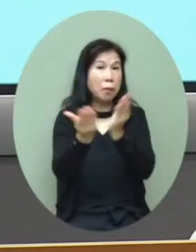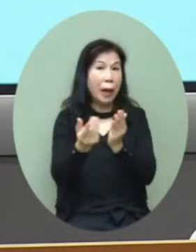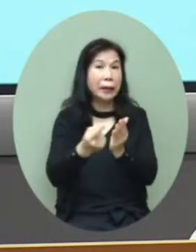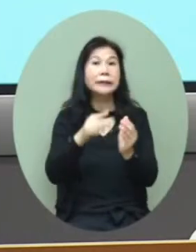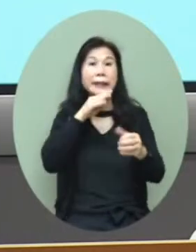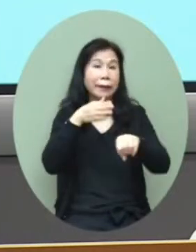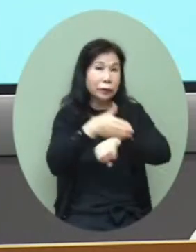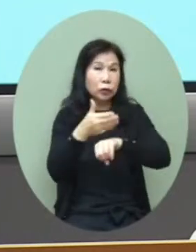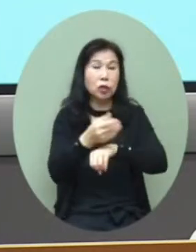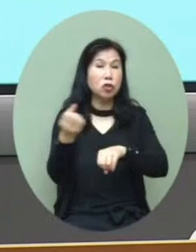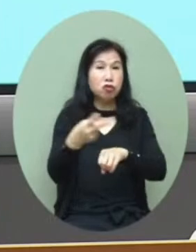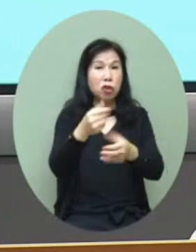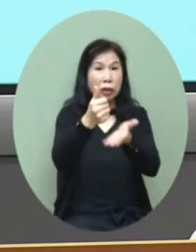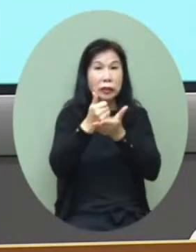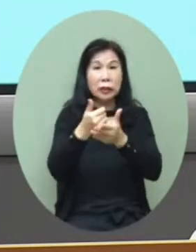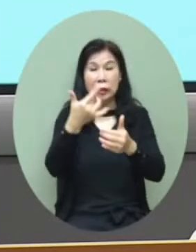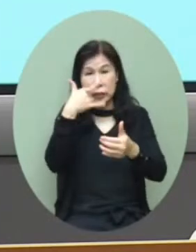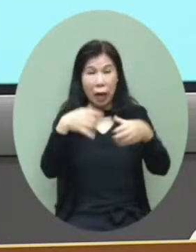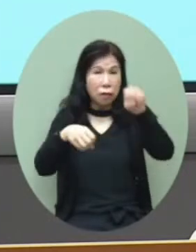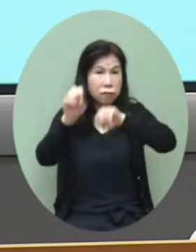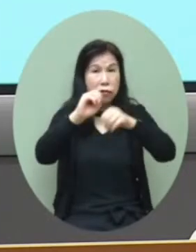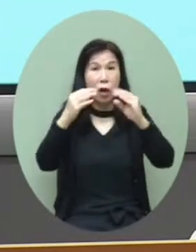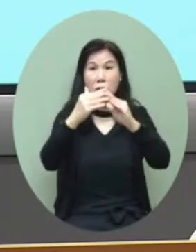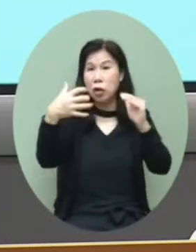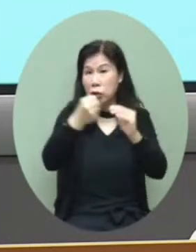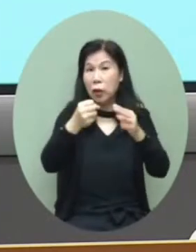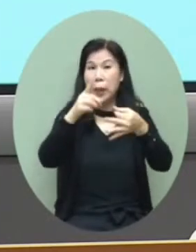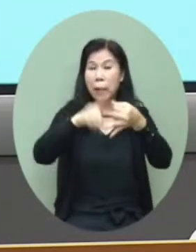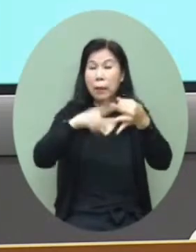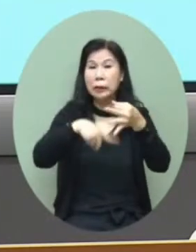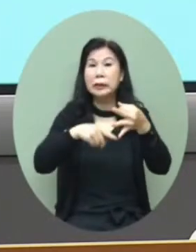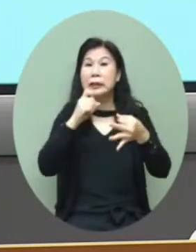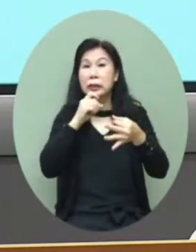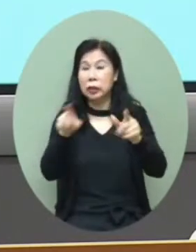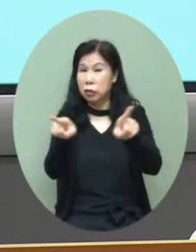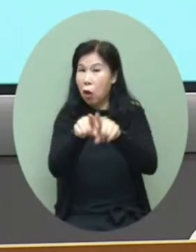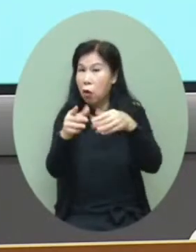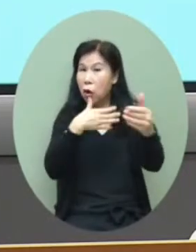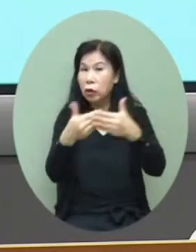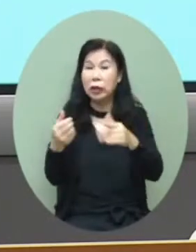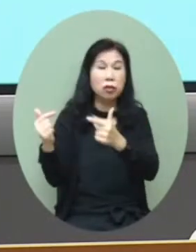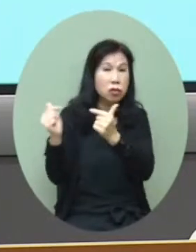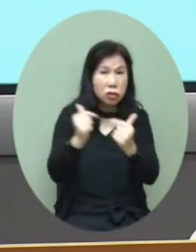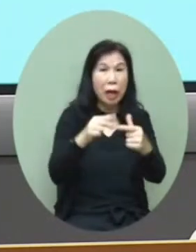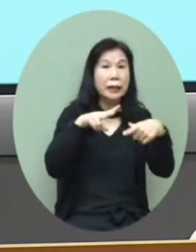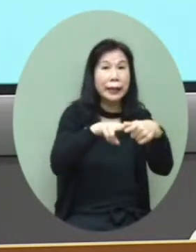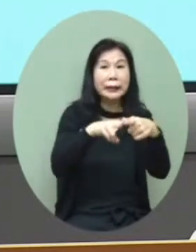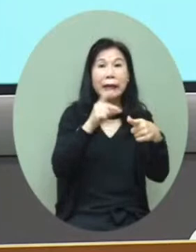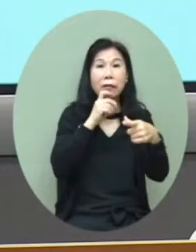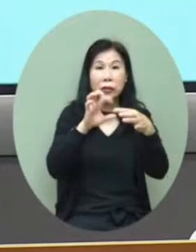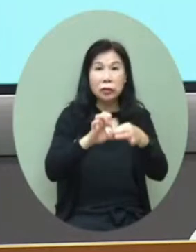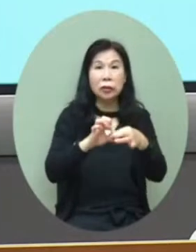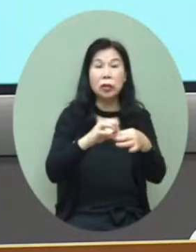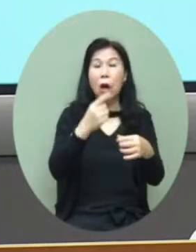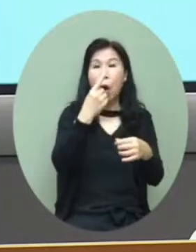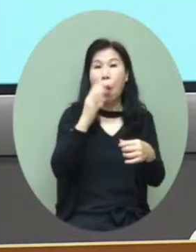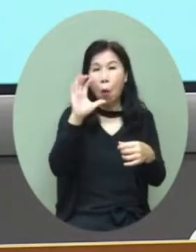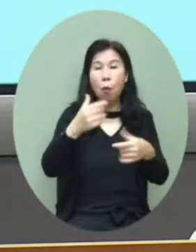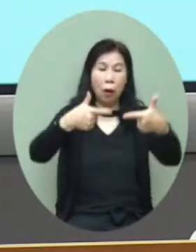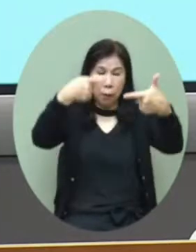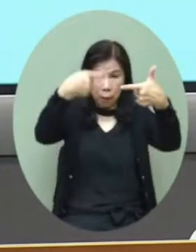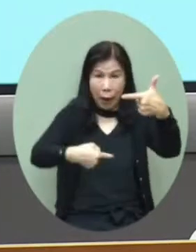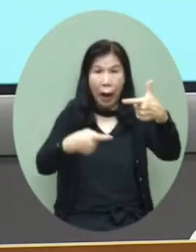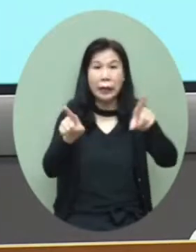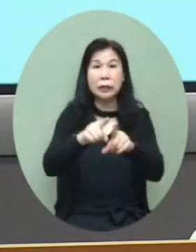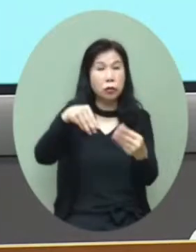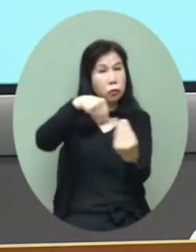for Health, to elaborate on the basis of the 3+4 arrangement. After that, Secretary